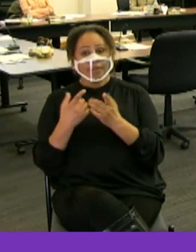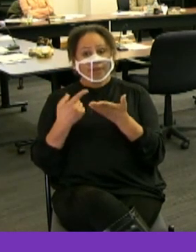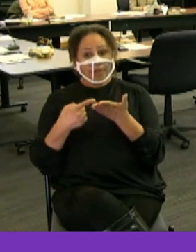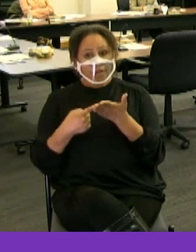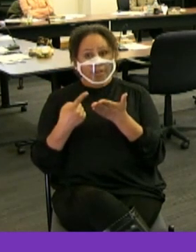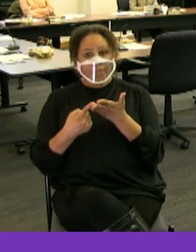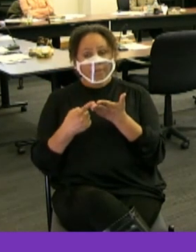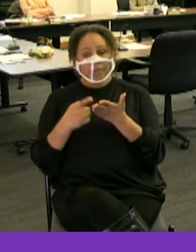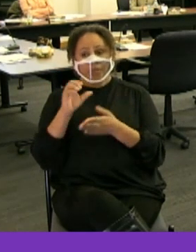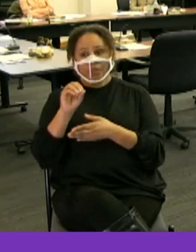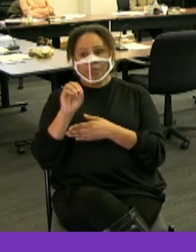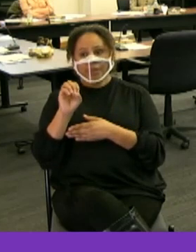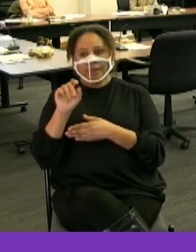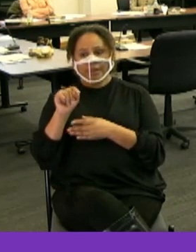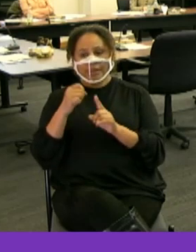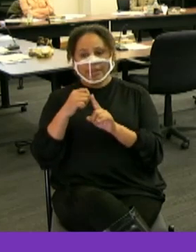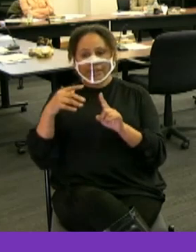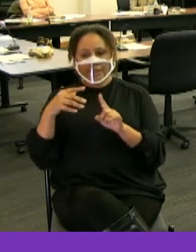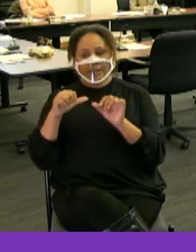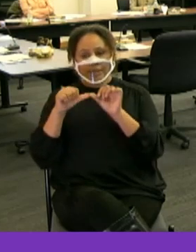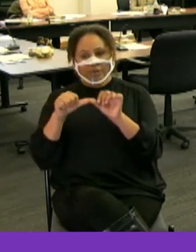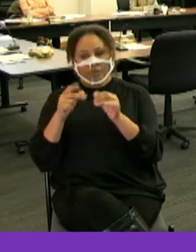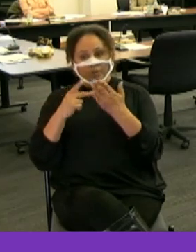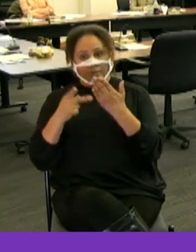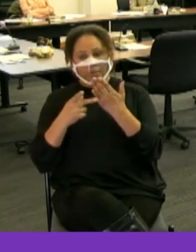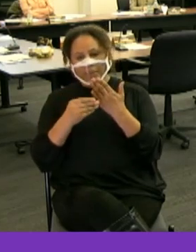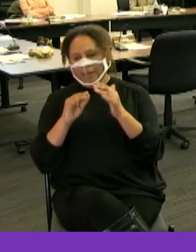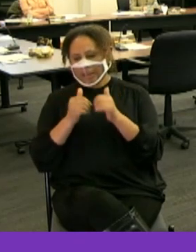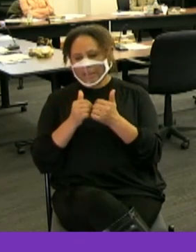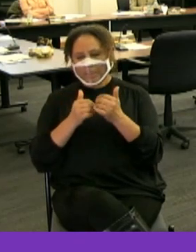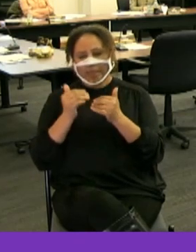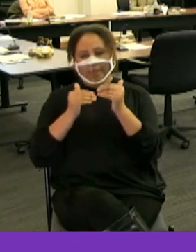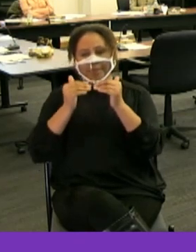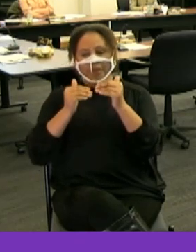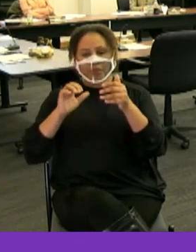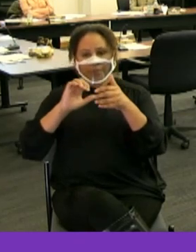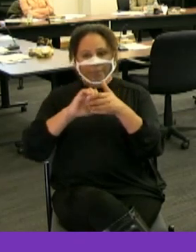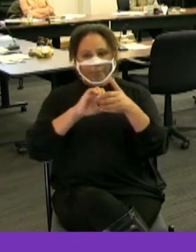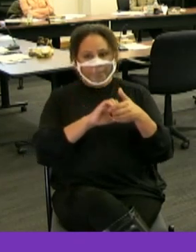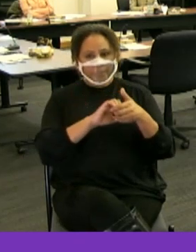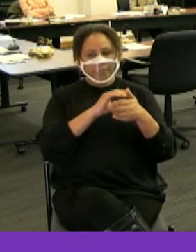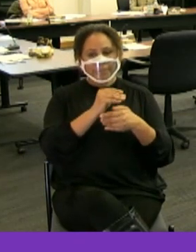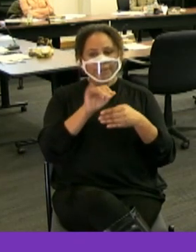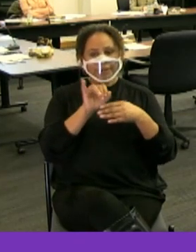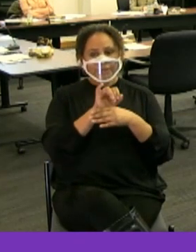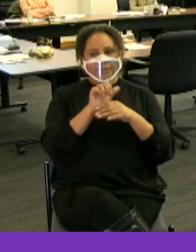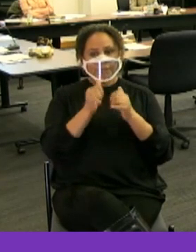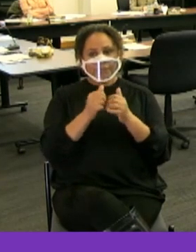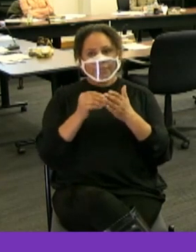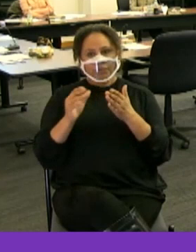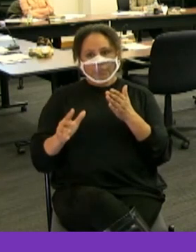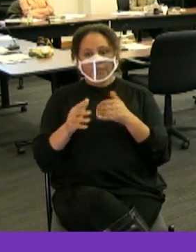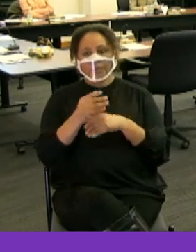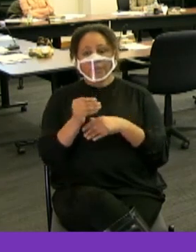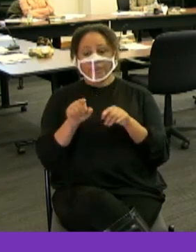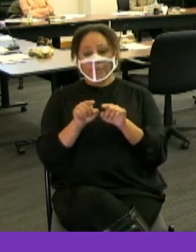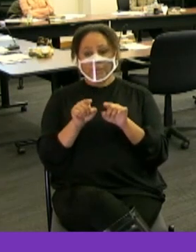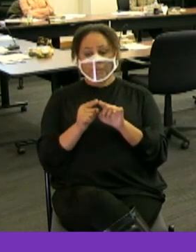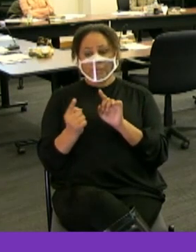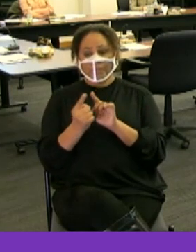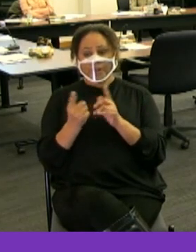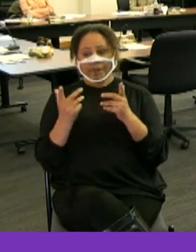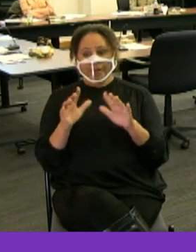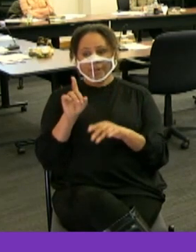and the continuation of our program and how we can build those partnerships and internships for our students. We also